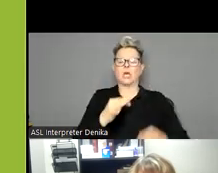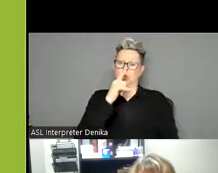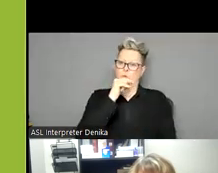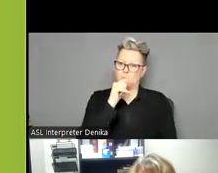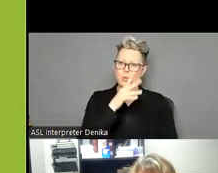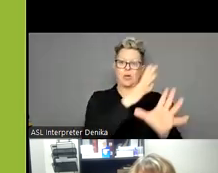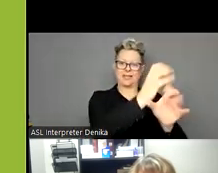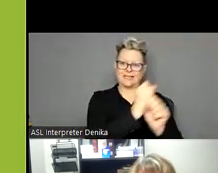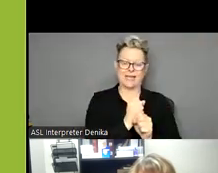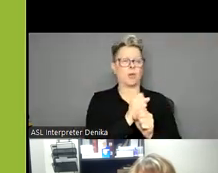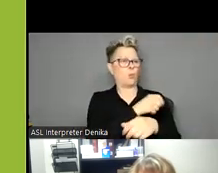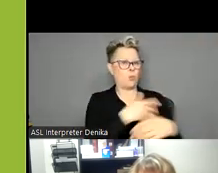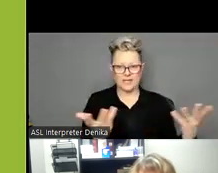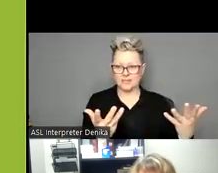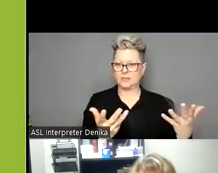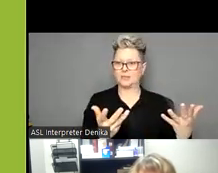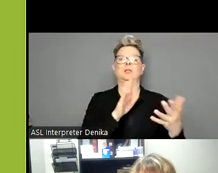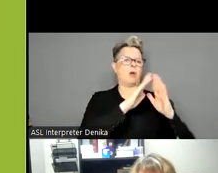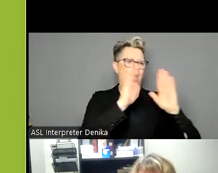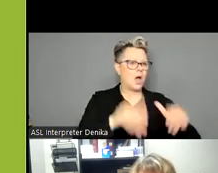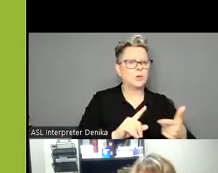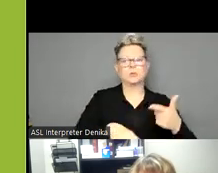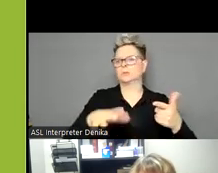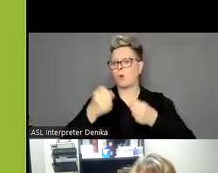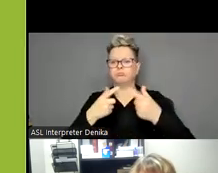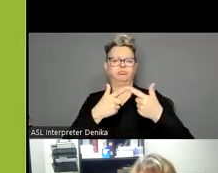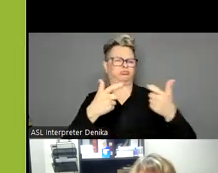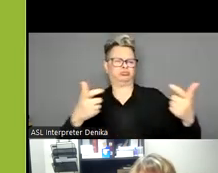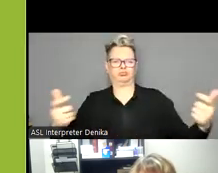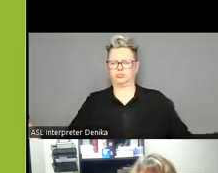should take care of your property and be your executor once you're gone.